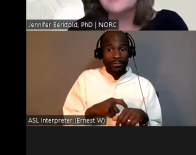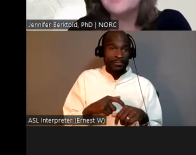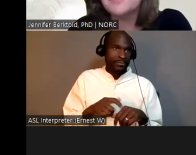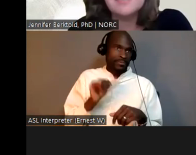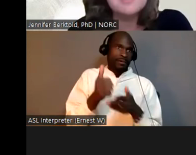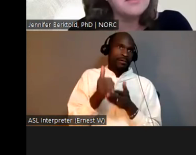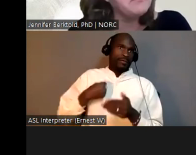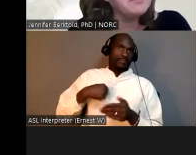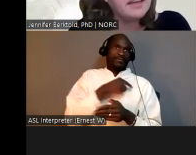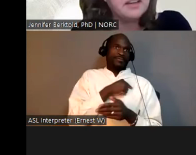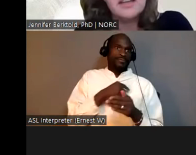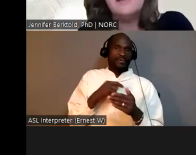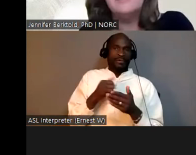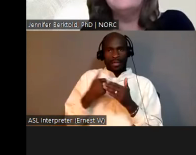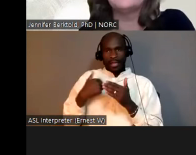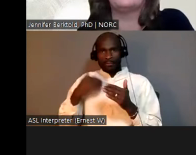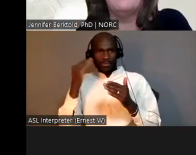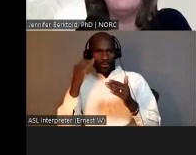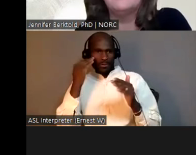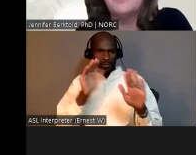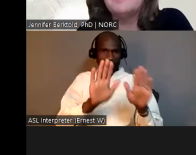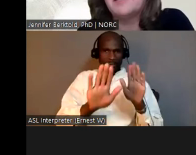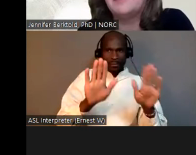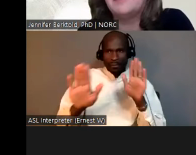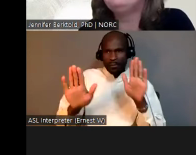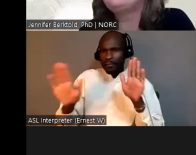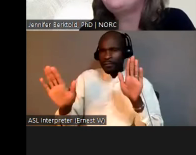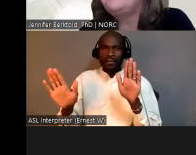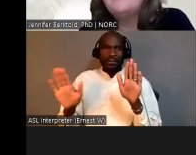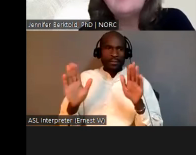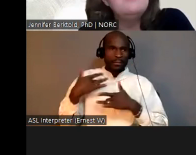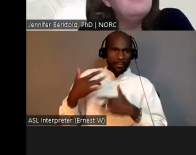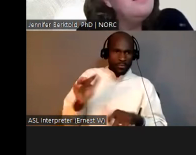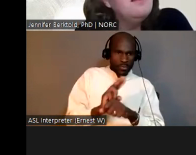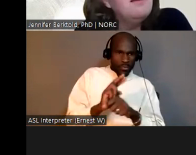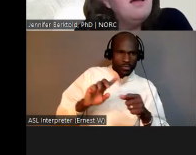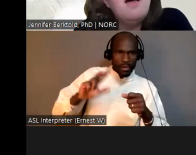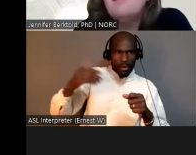of the usage and the familiarity of folks on the call with the website.